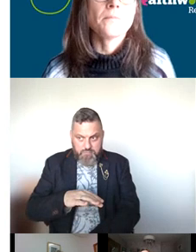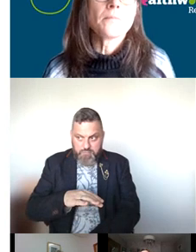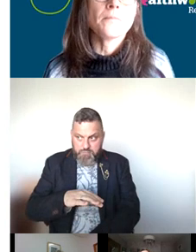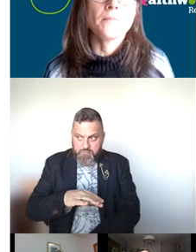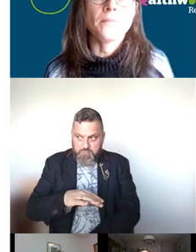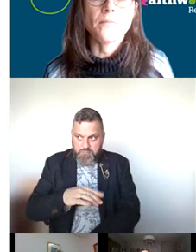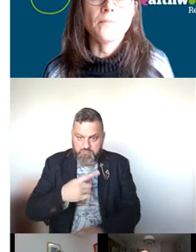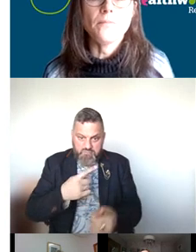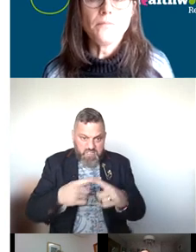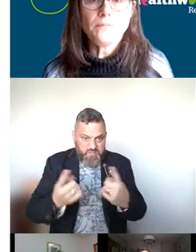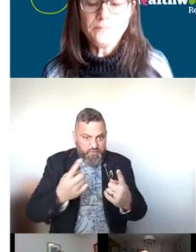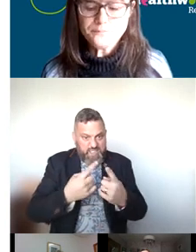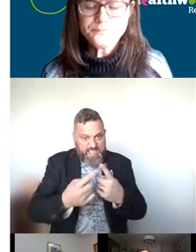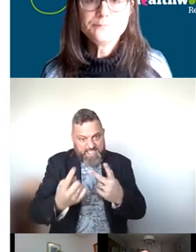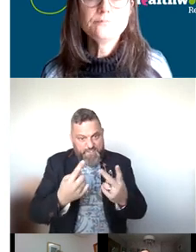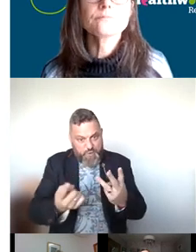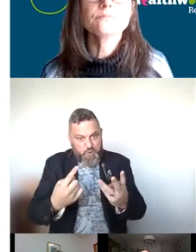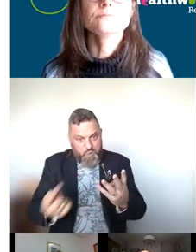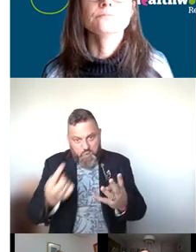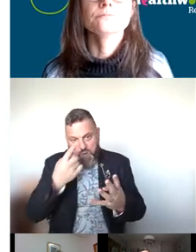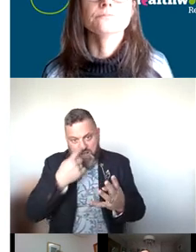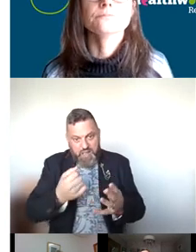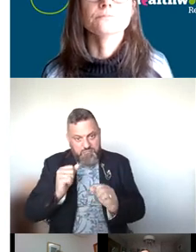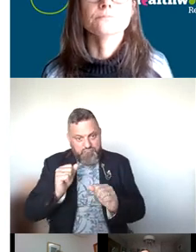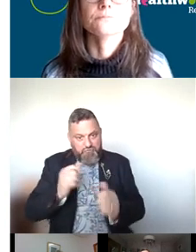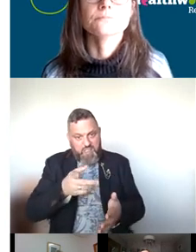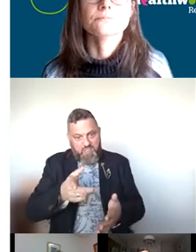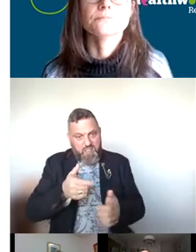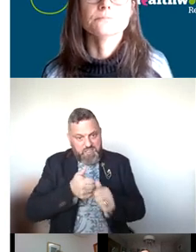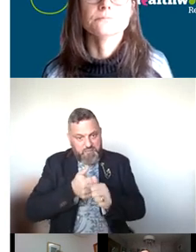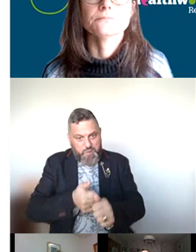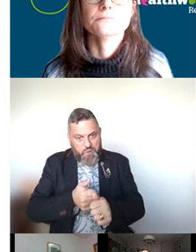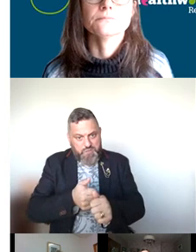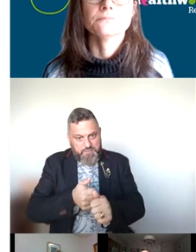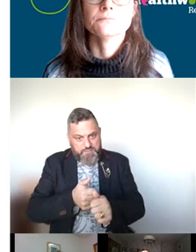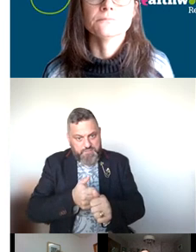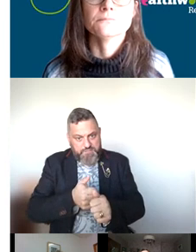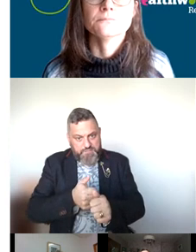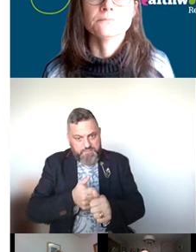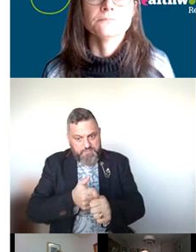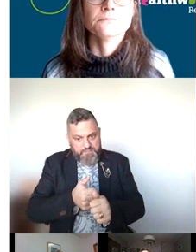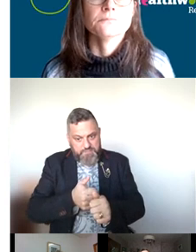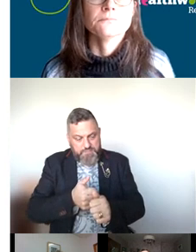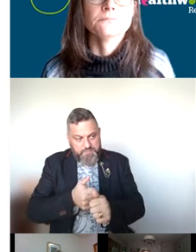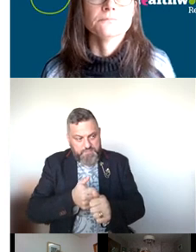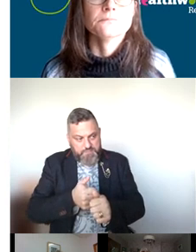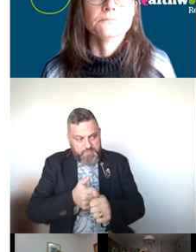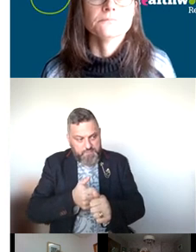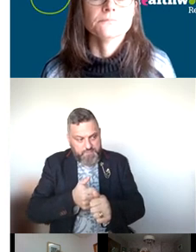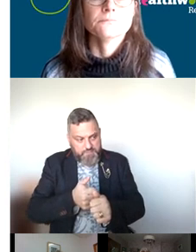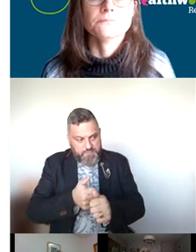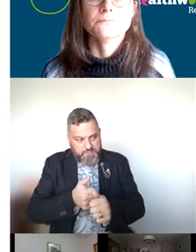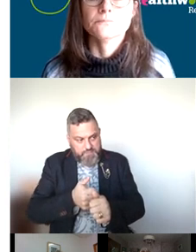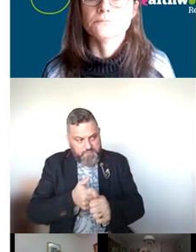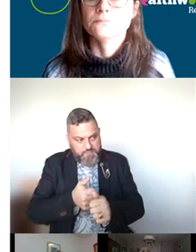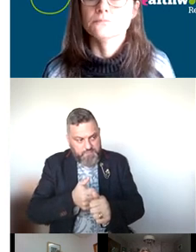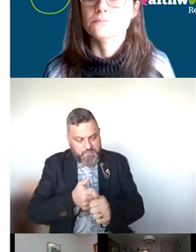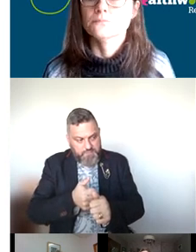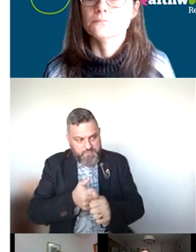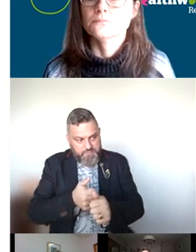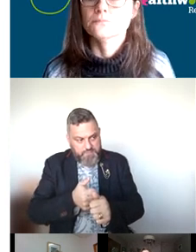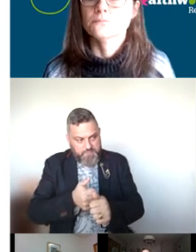of individuals who can provide that support, but also thinking differently about the way in which across all